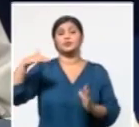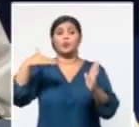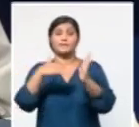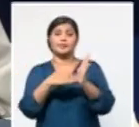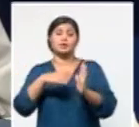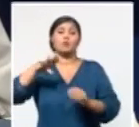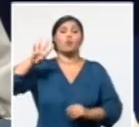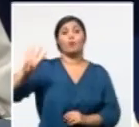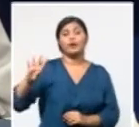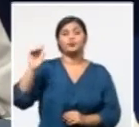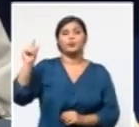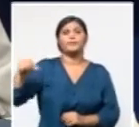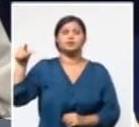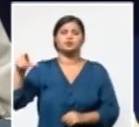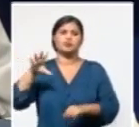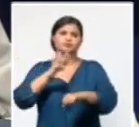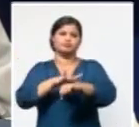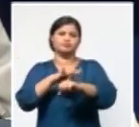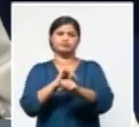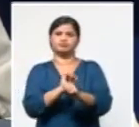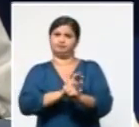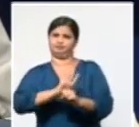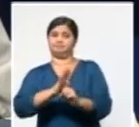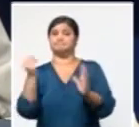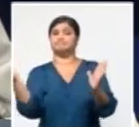3,055,004 confirmed cases